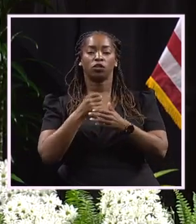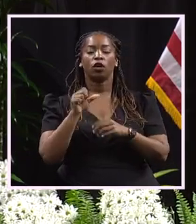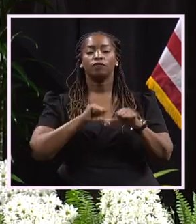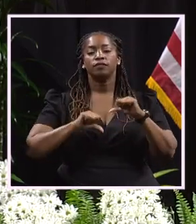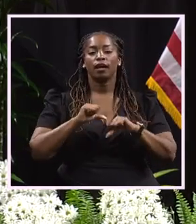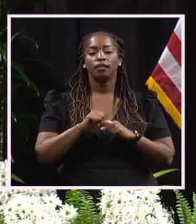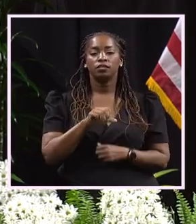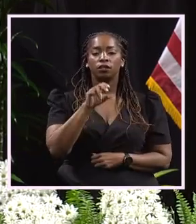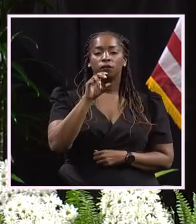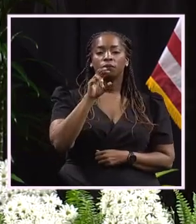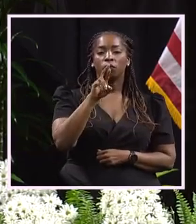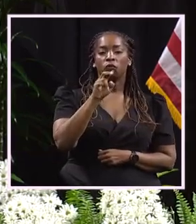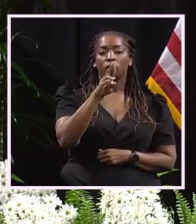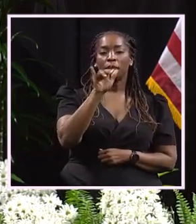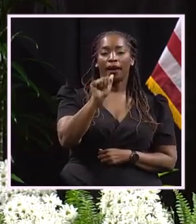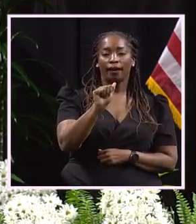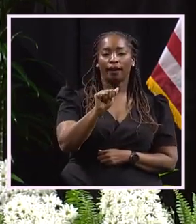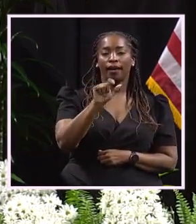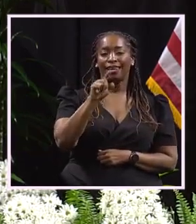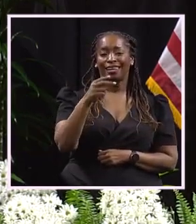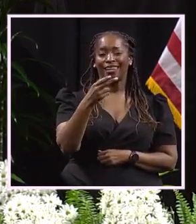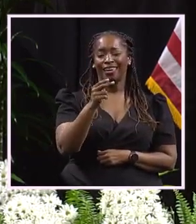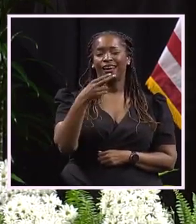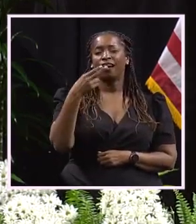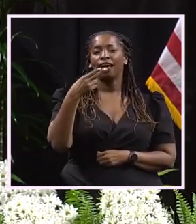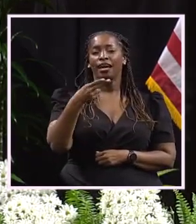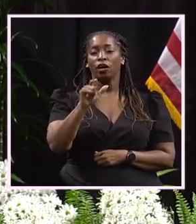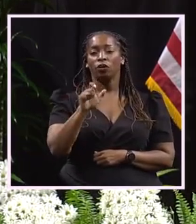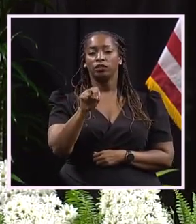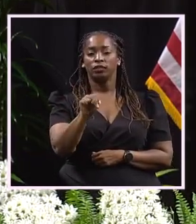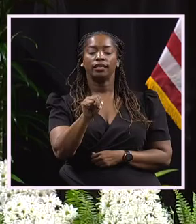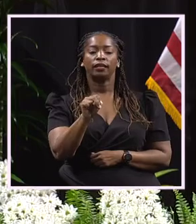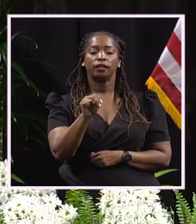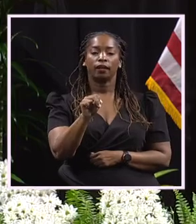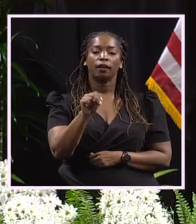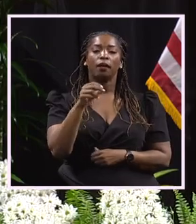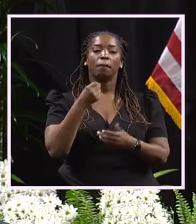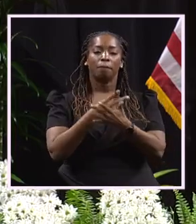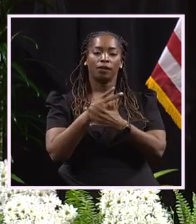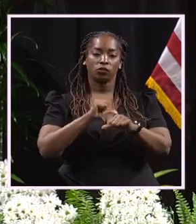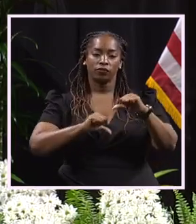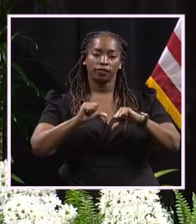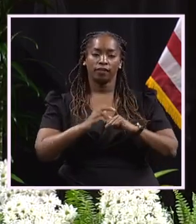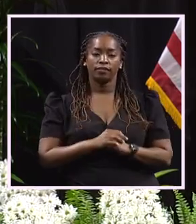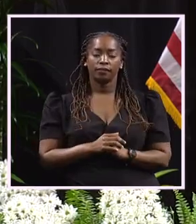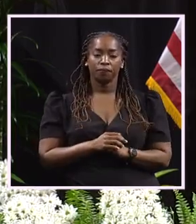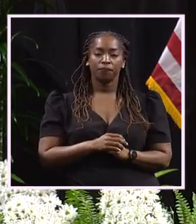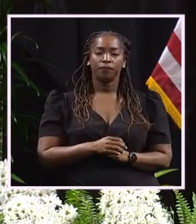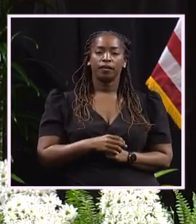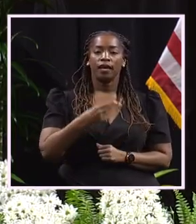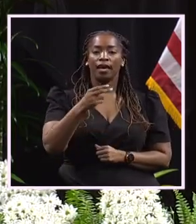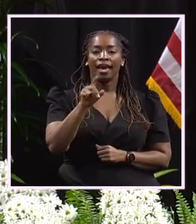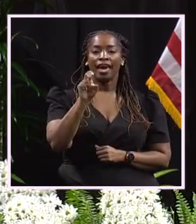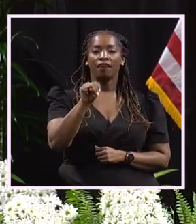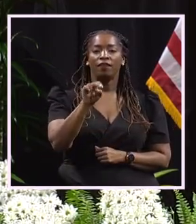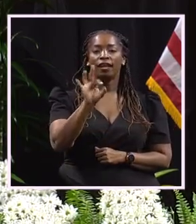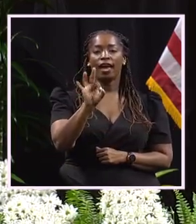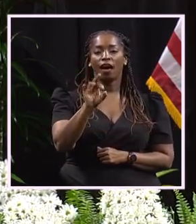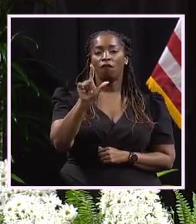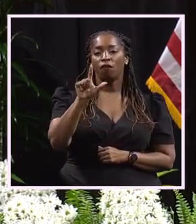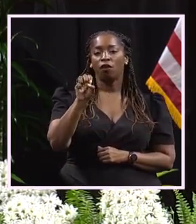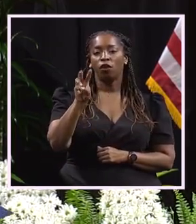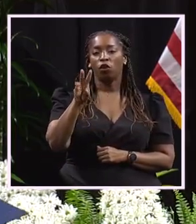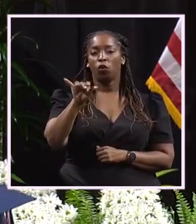Rebecca Leah Curtin, Master of Science, Haven F. Lewis,